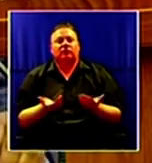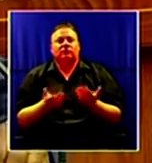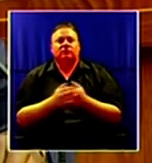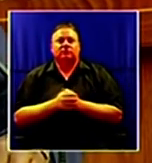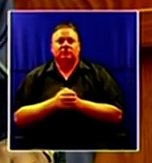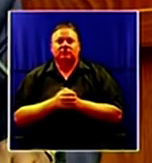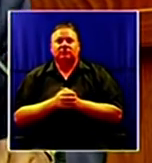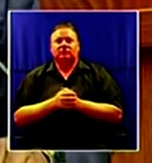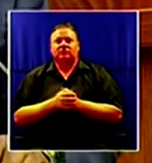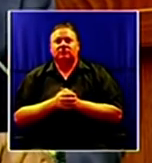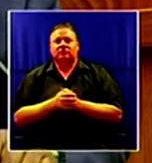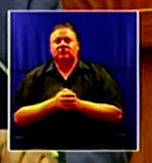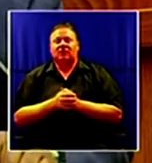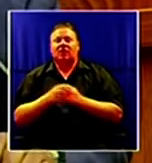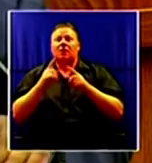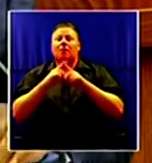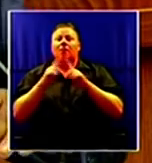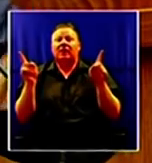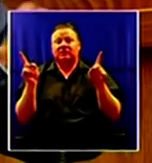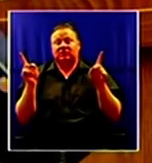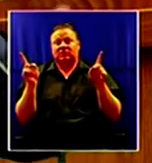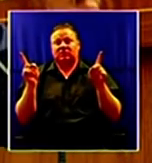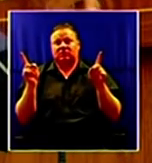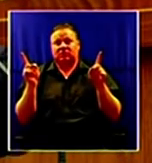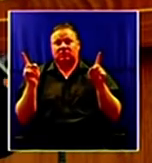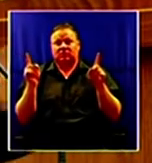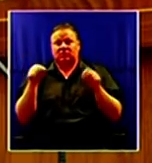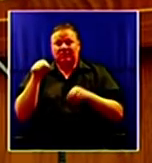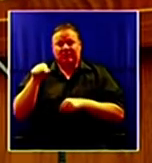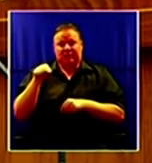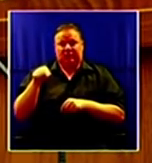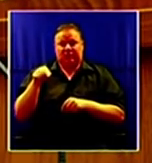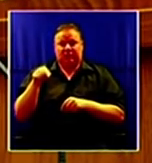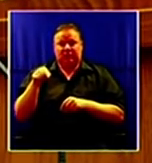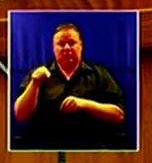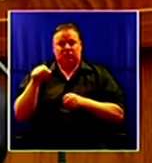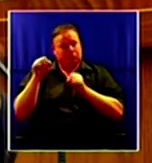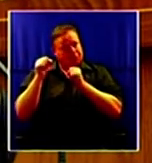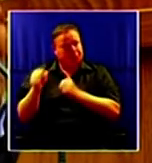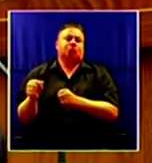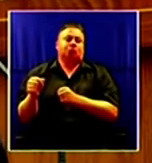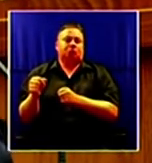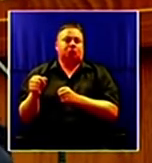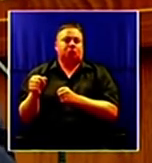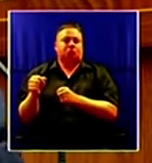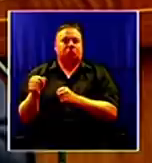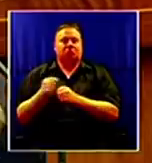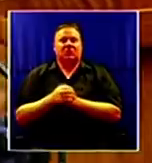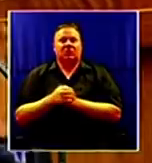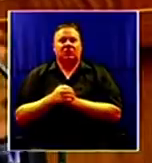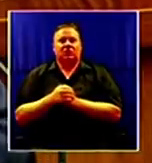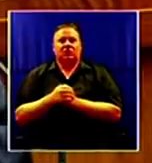However, on this, we are resolute. We remain adamant that